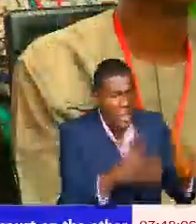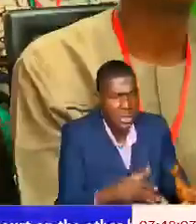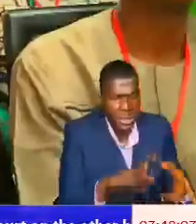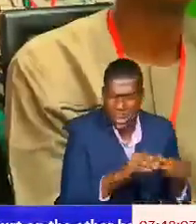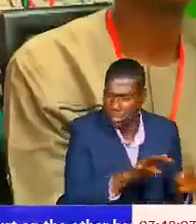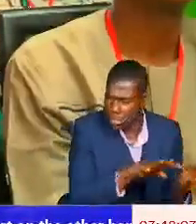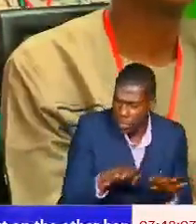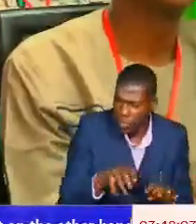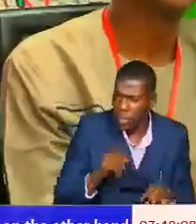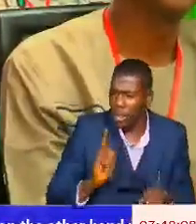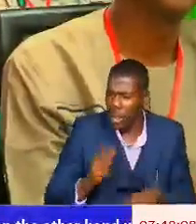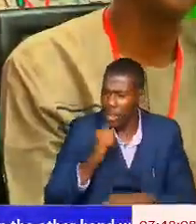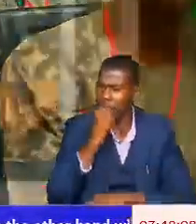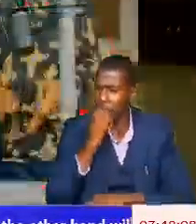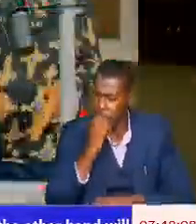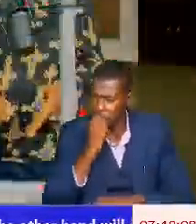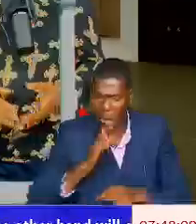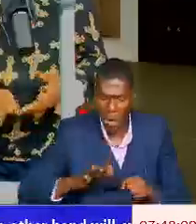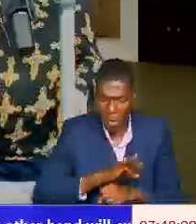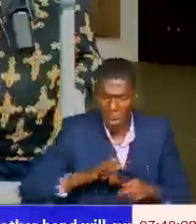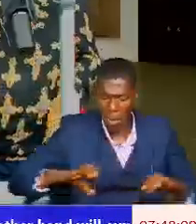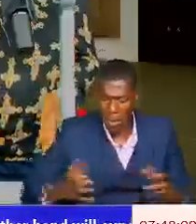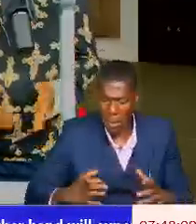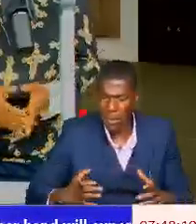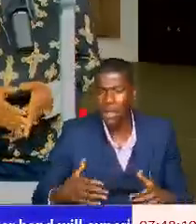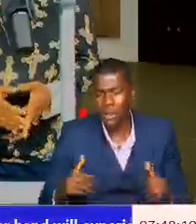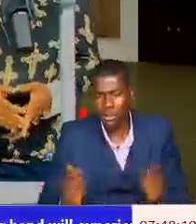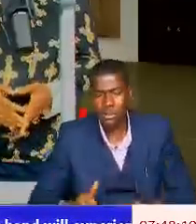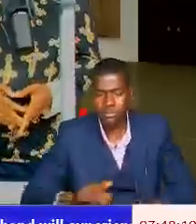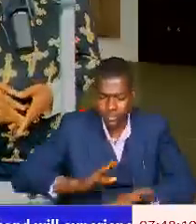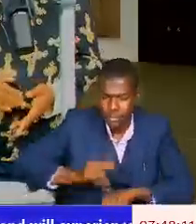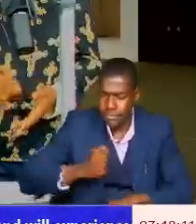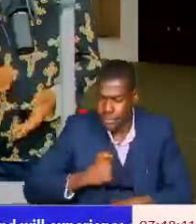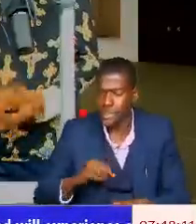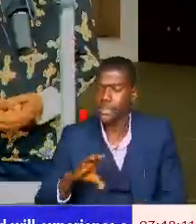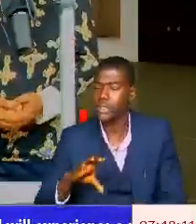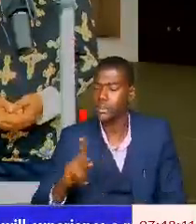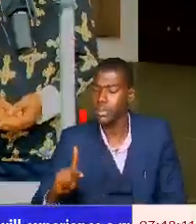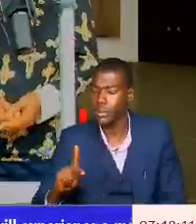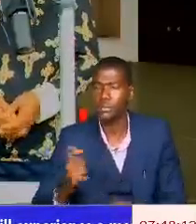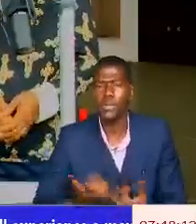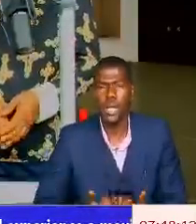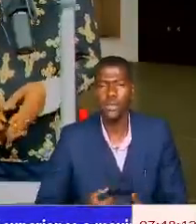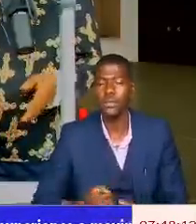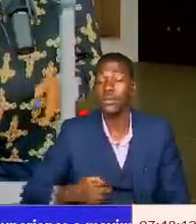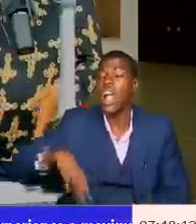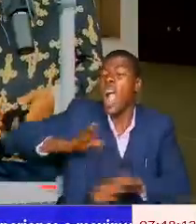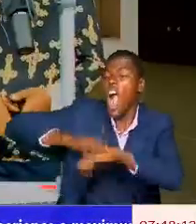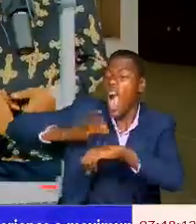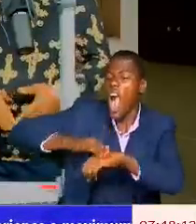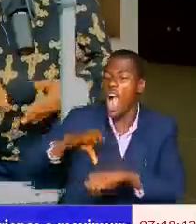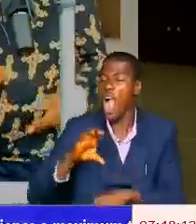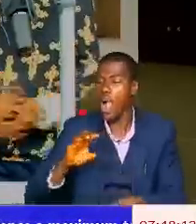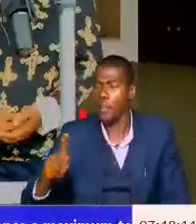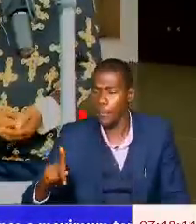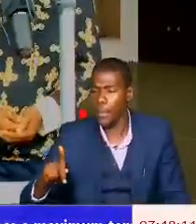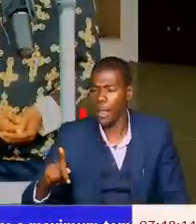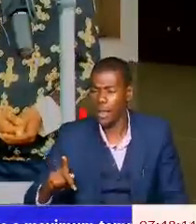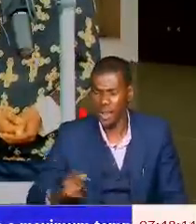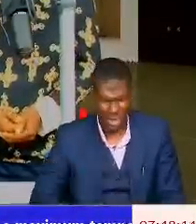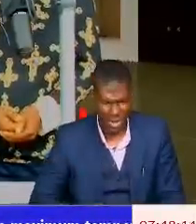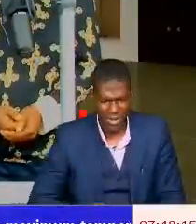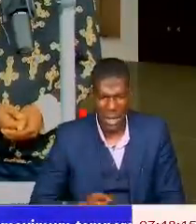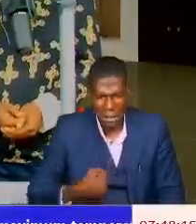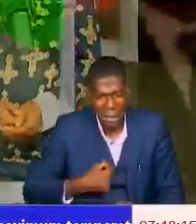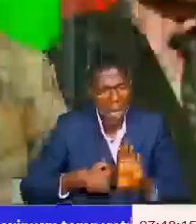if the complete package, you know, to okay, make them they call me CP for short. I can't just shout CP. People can't get police case. Can't they not for